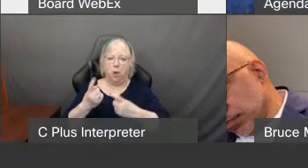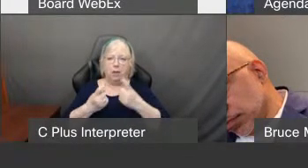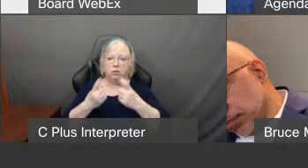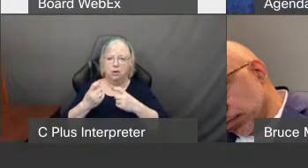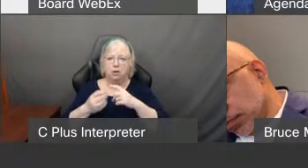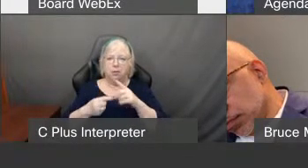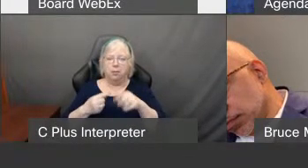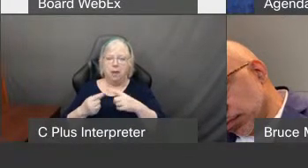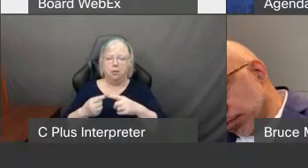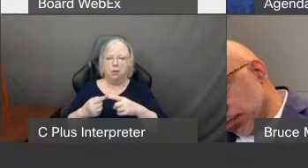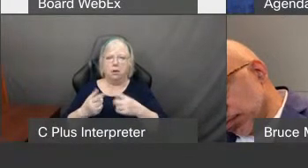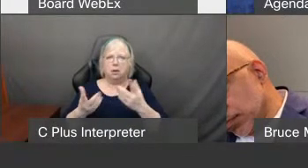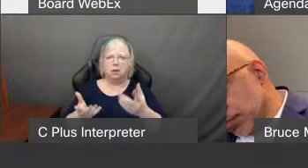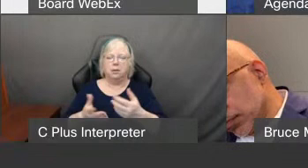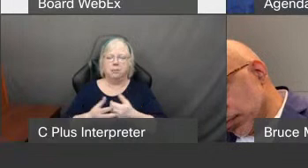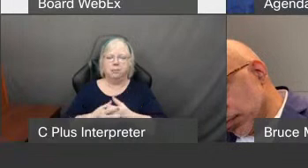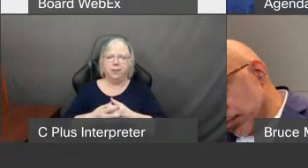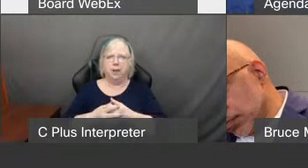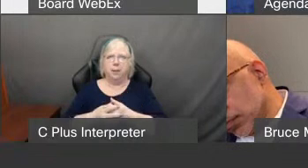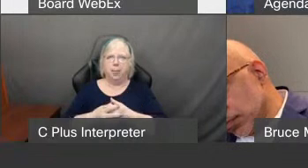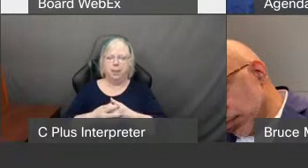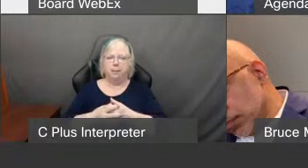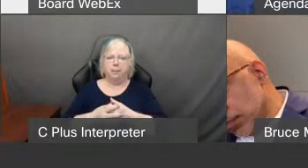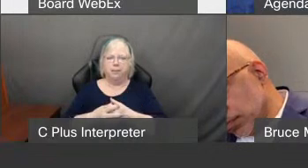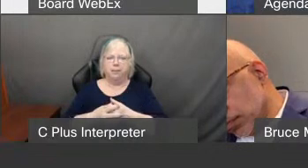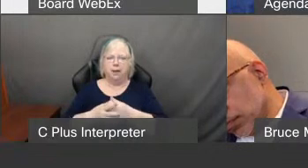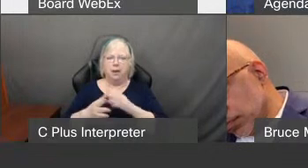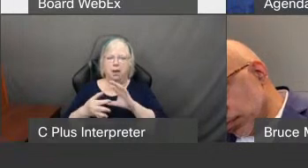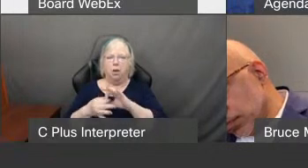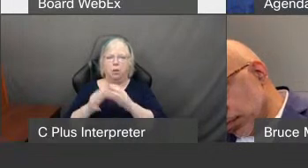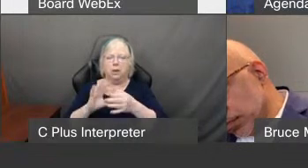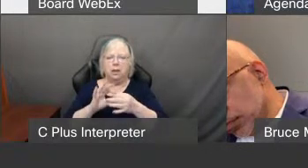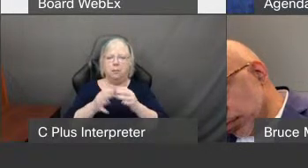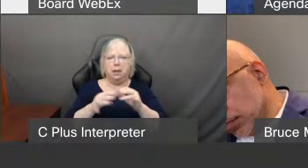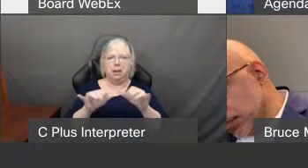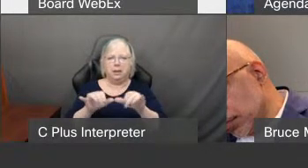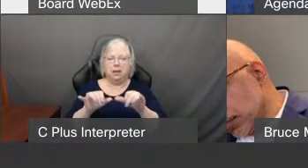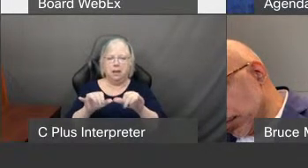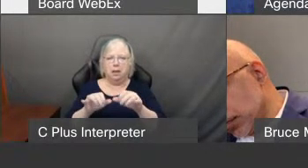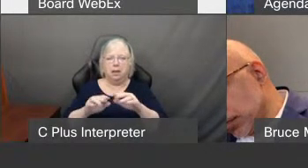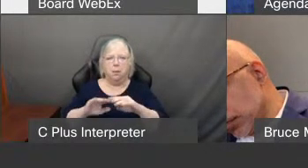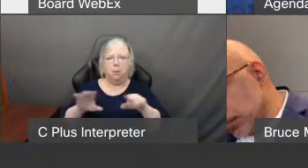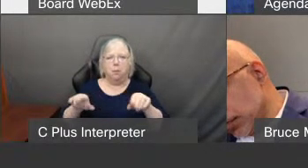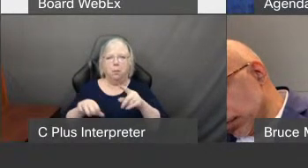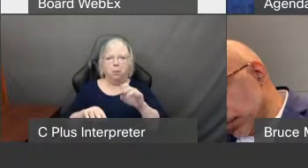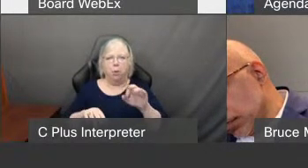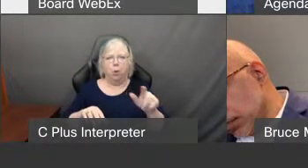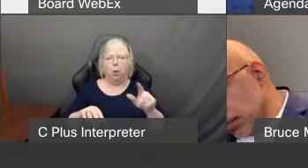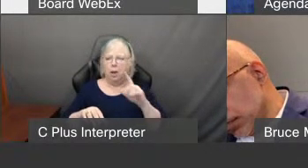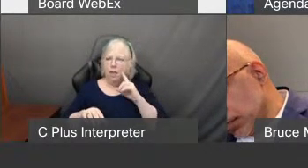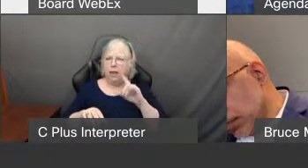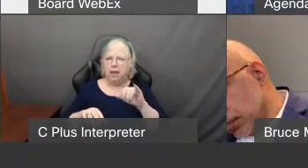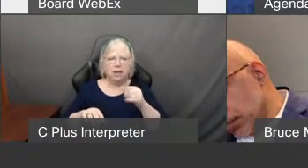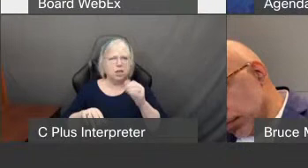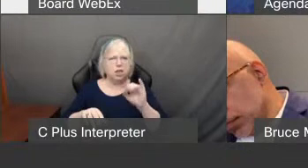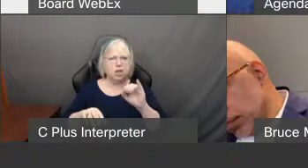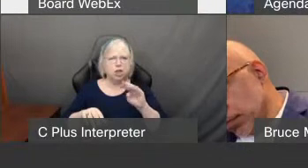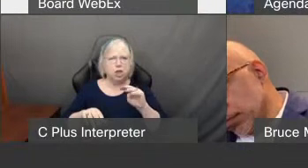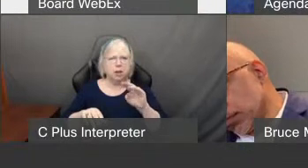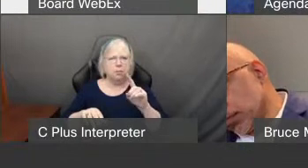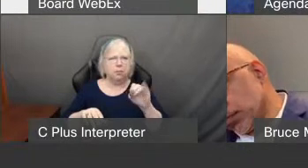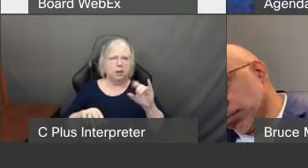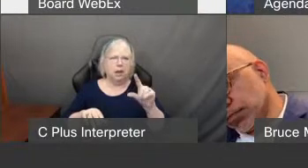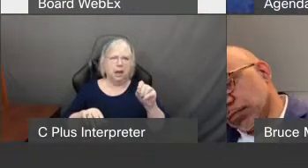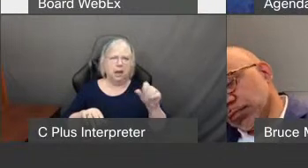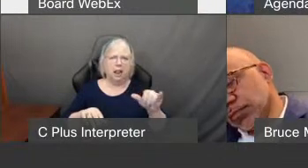about the Olympic size pool at, I think it's Jim Daly or War Memorial,